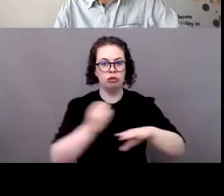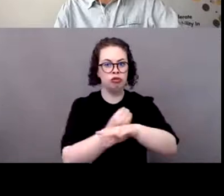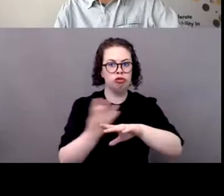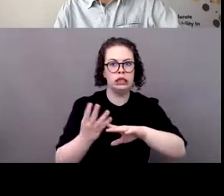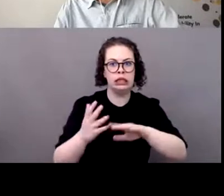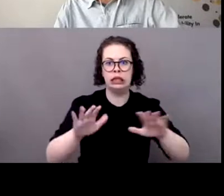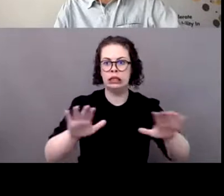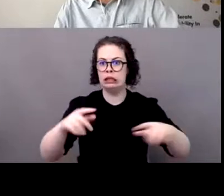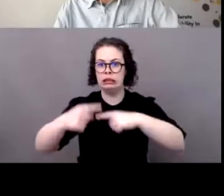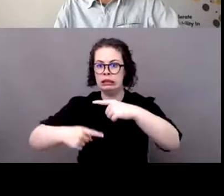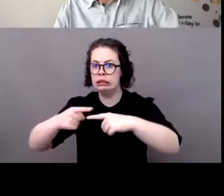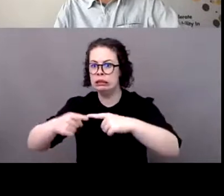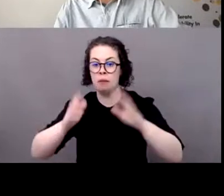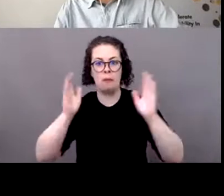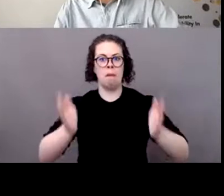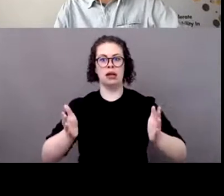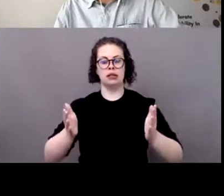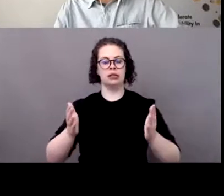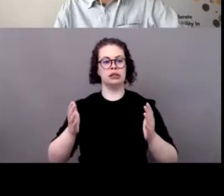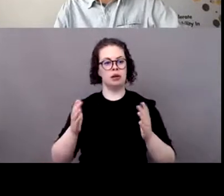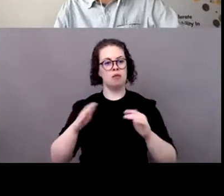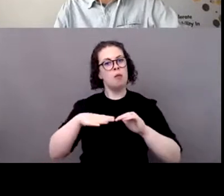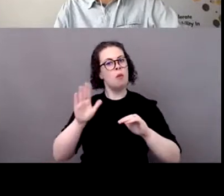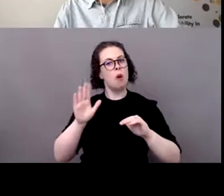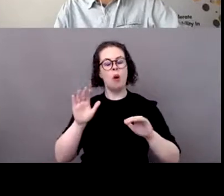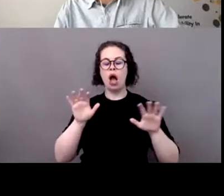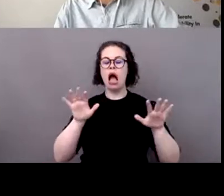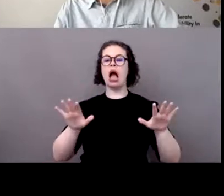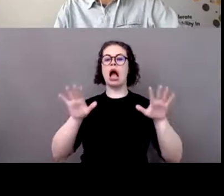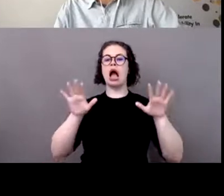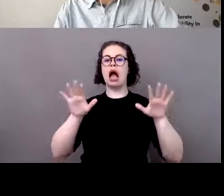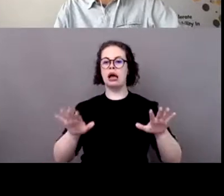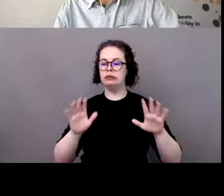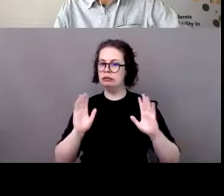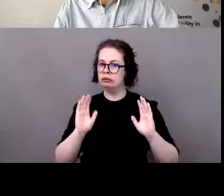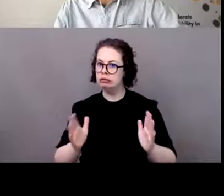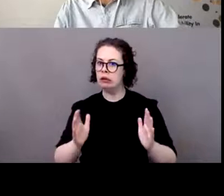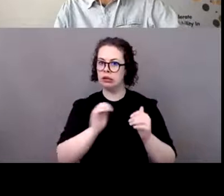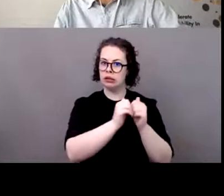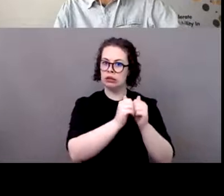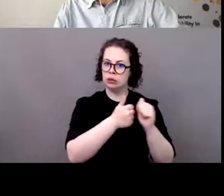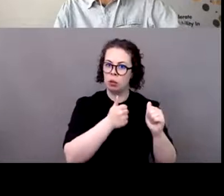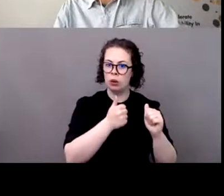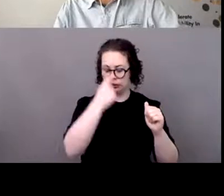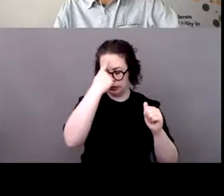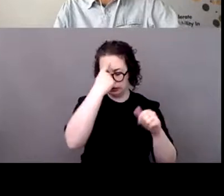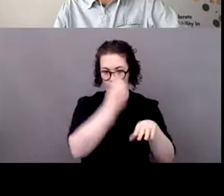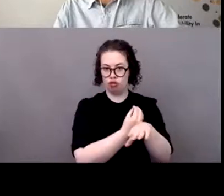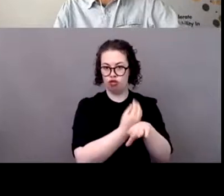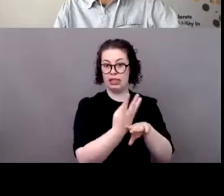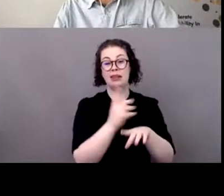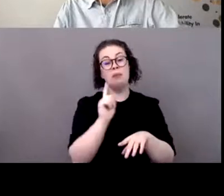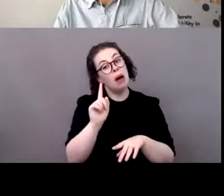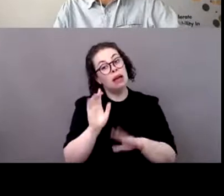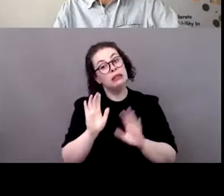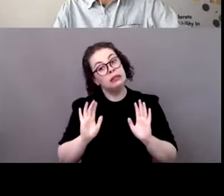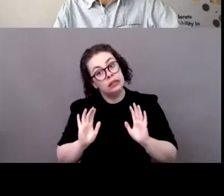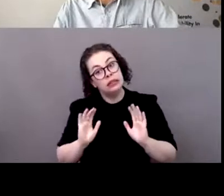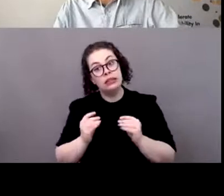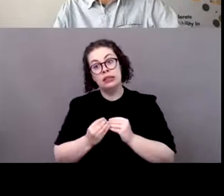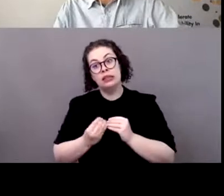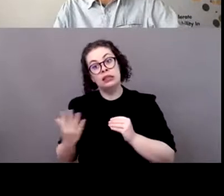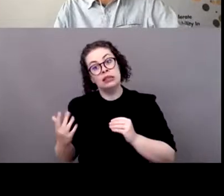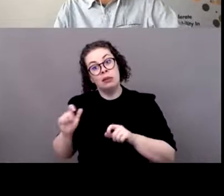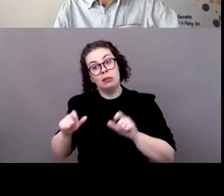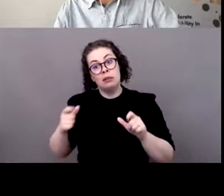towards the sport has grown massively, but there's still enough of some people who say, well, I'm a football